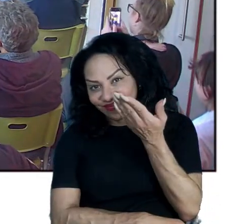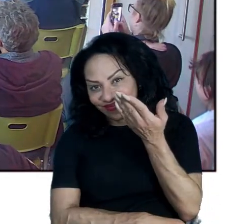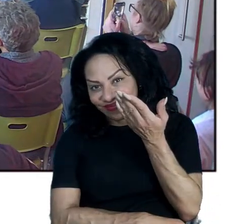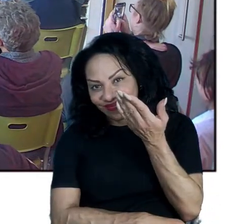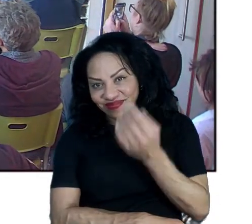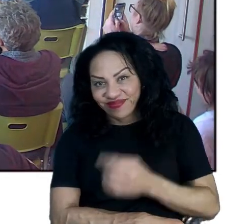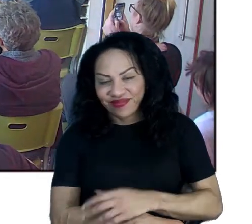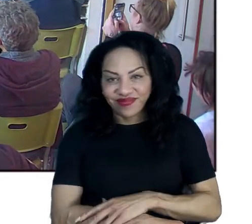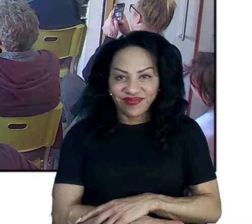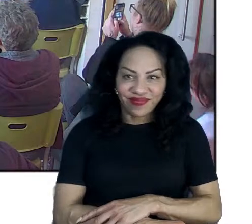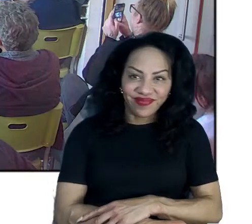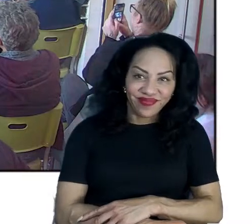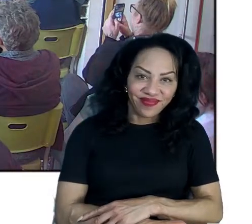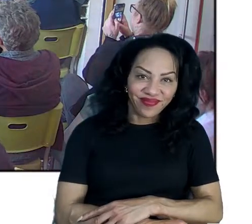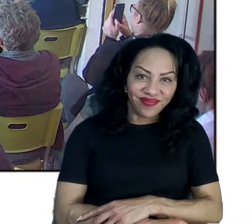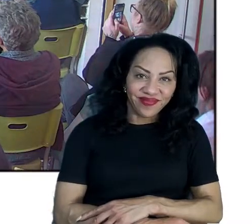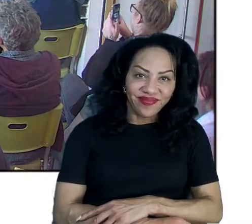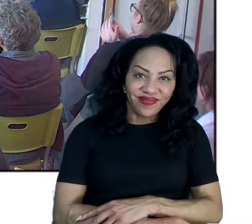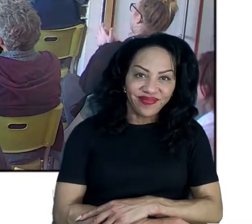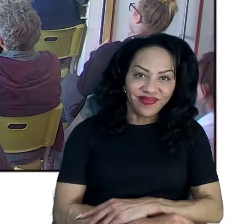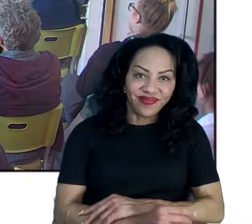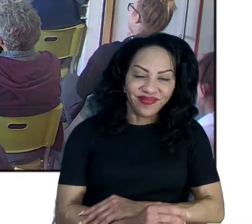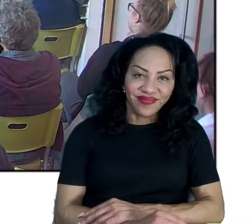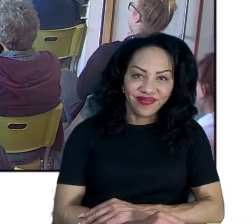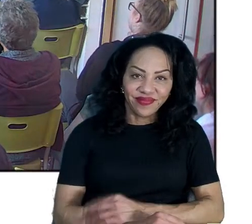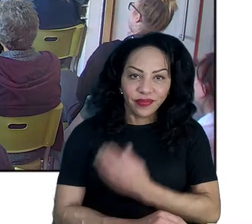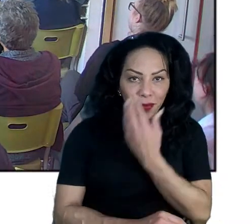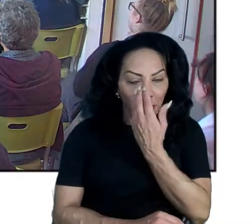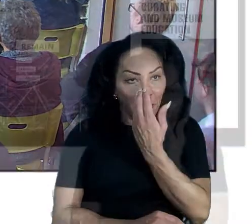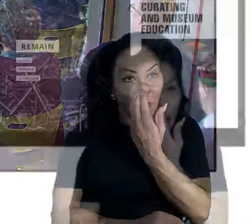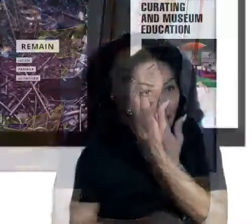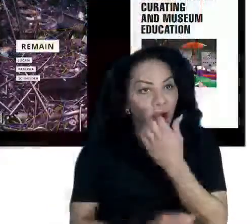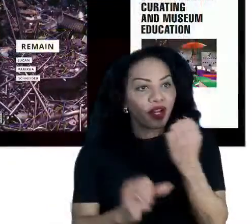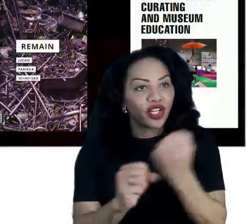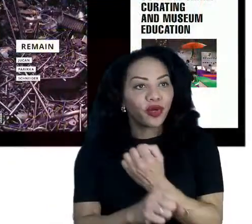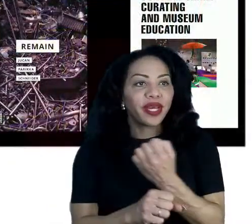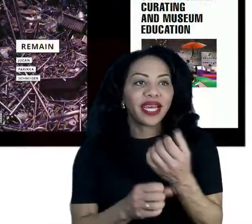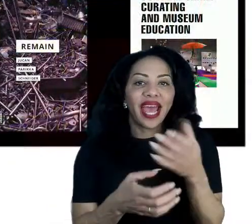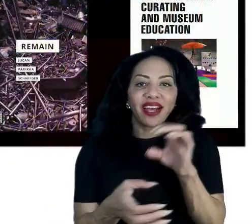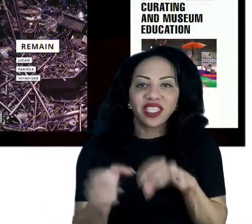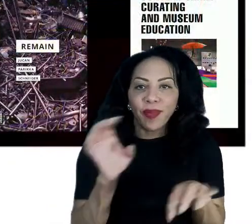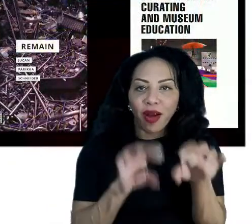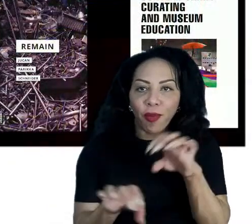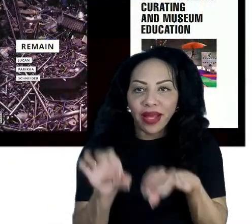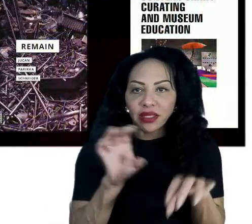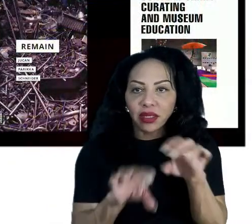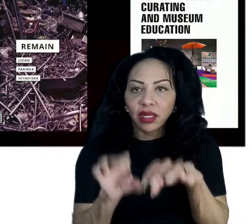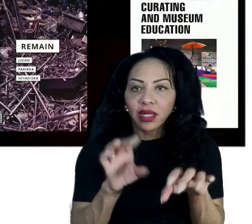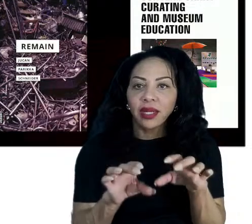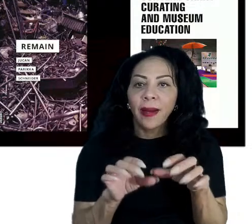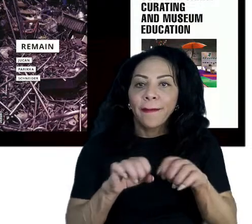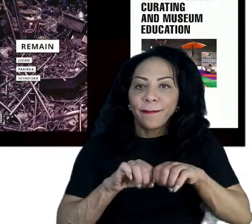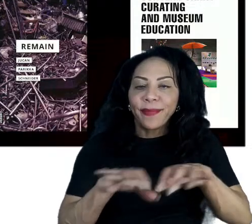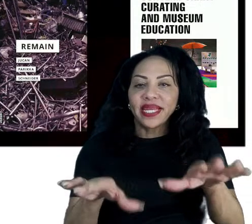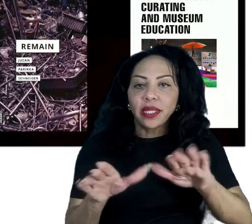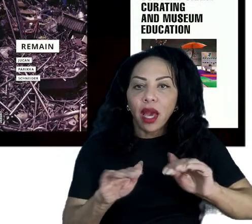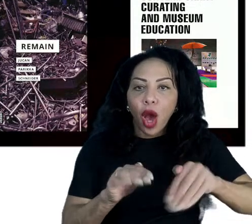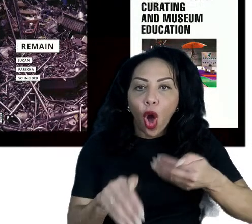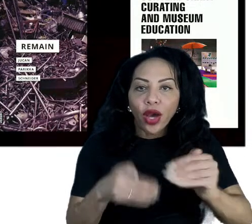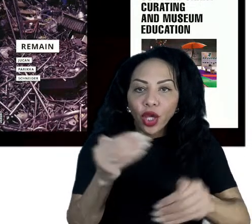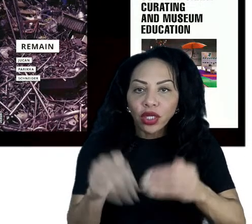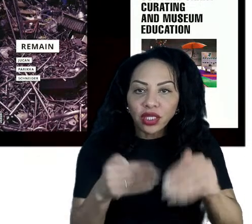So it's kind of doing experimental media archaeology and doing experimental media archaeology. Annie